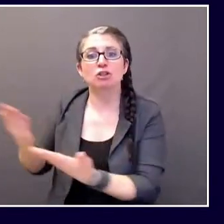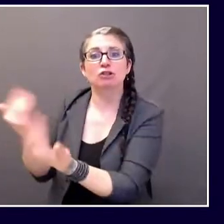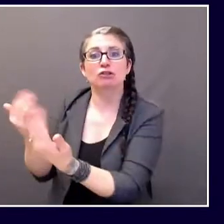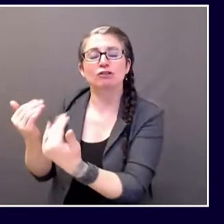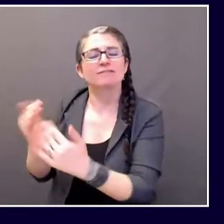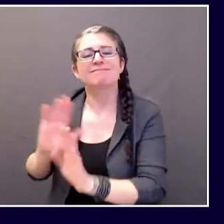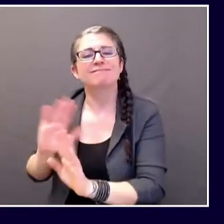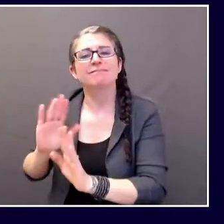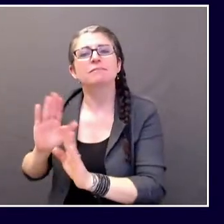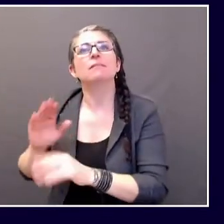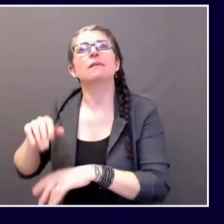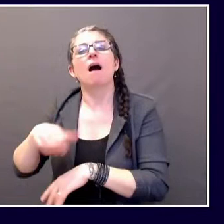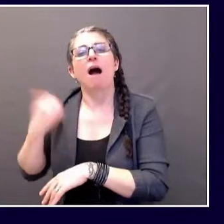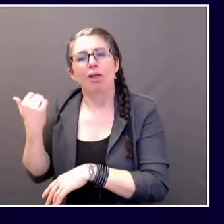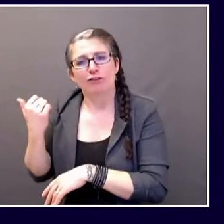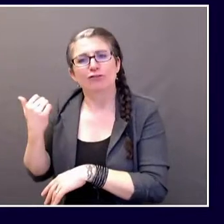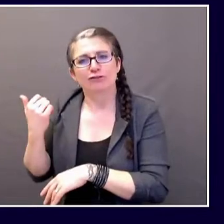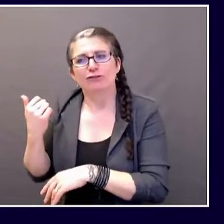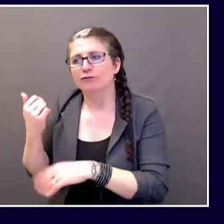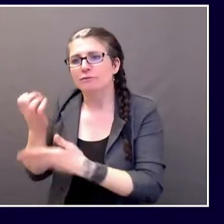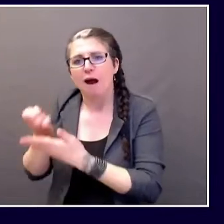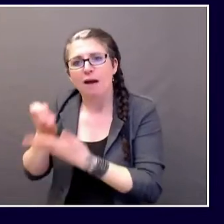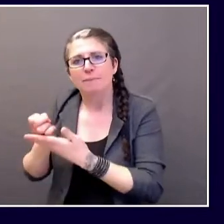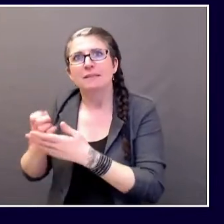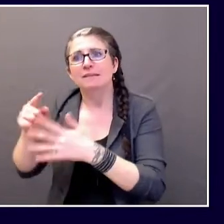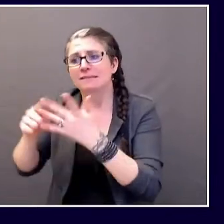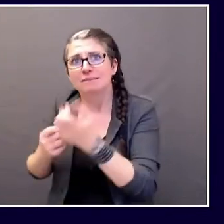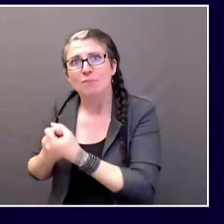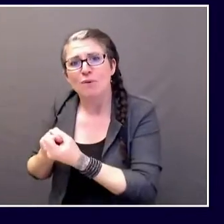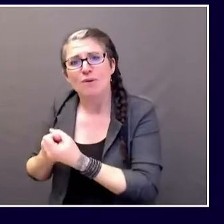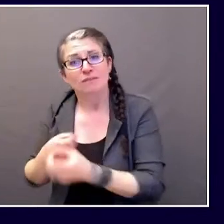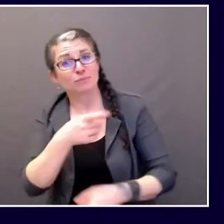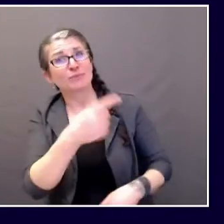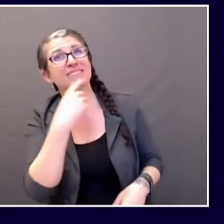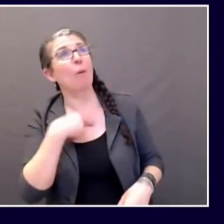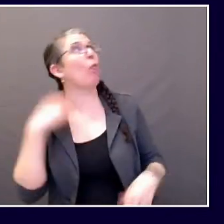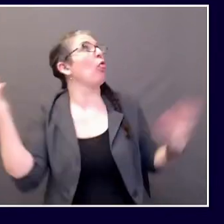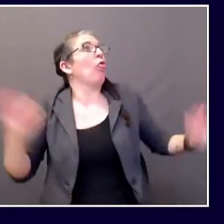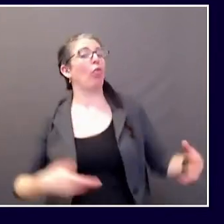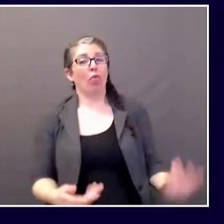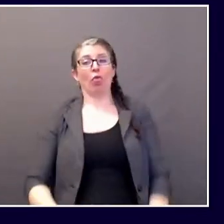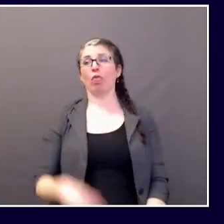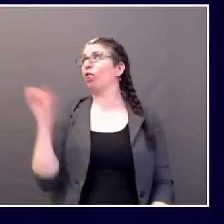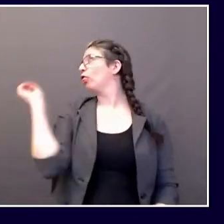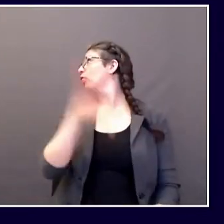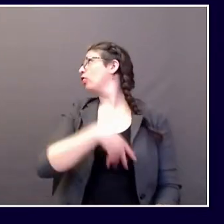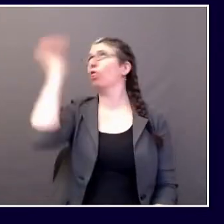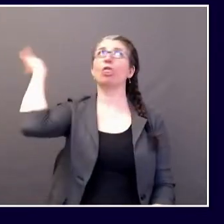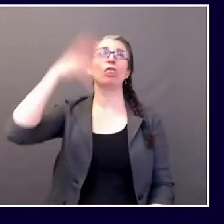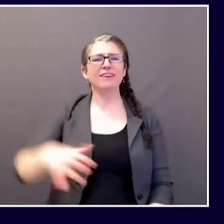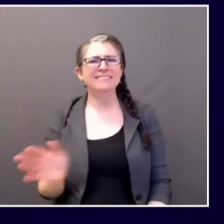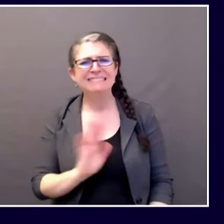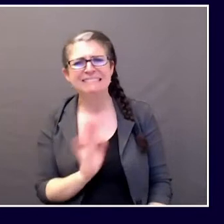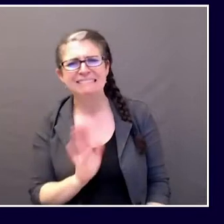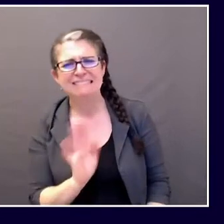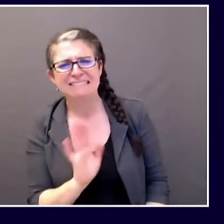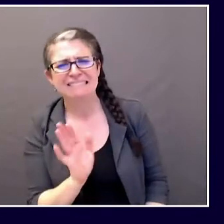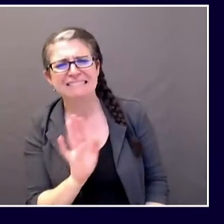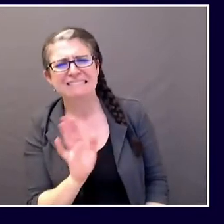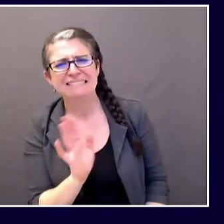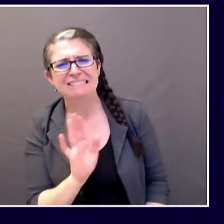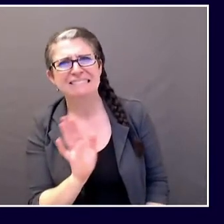aggressive way. I don't think it'll be slapdash when it comes out. I think it'll be very thoughtful, and we are hopeful we will begin to get some engagement through